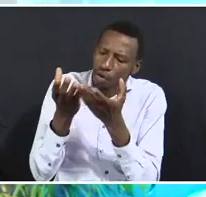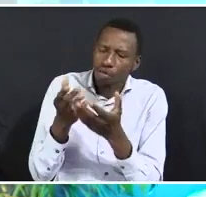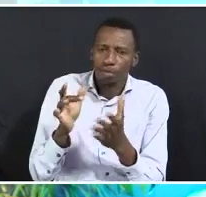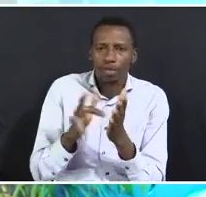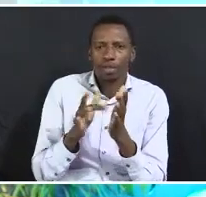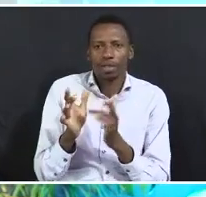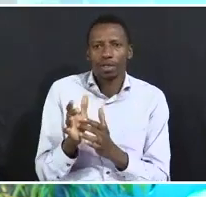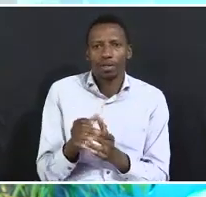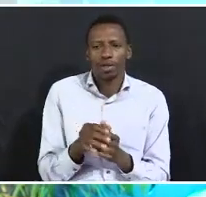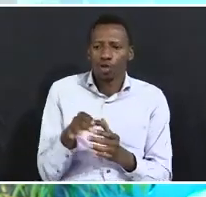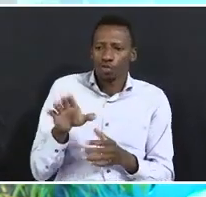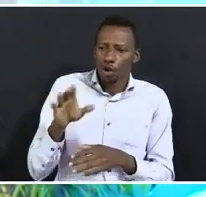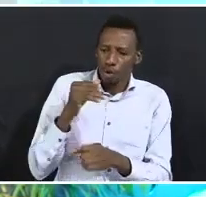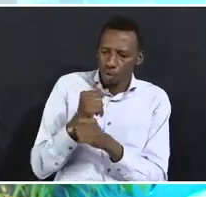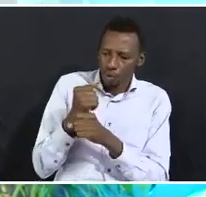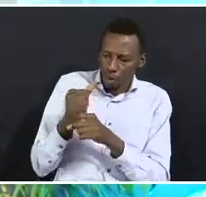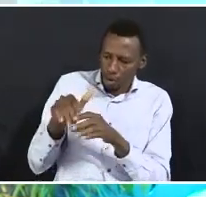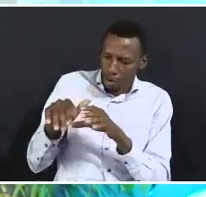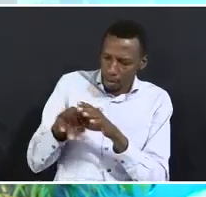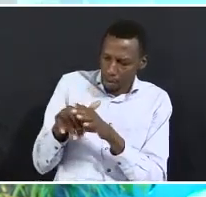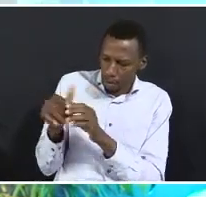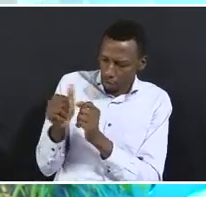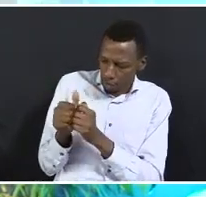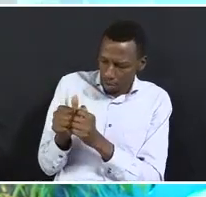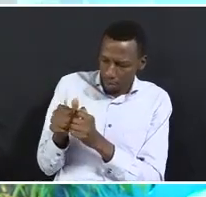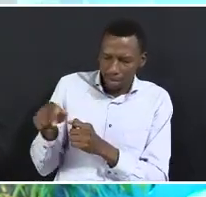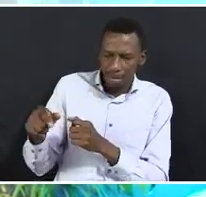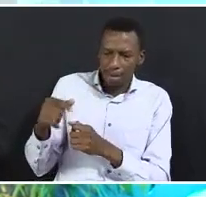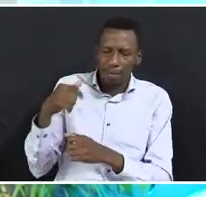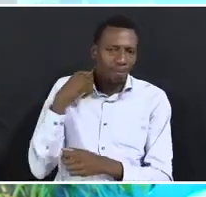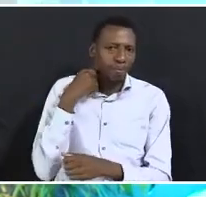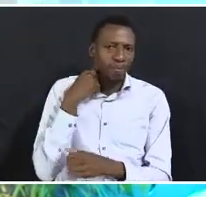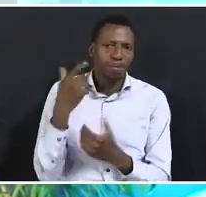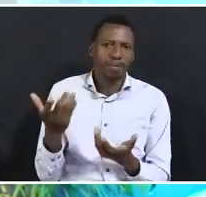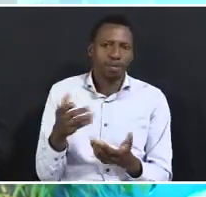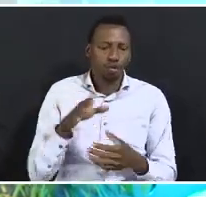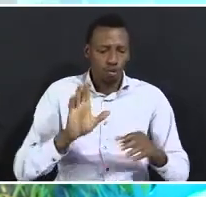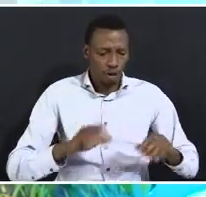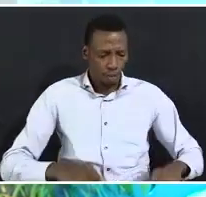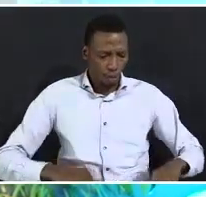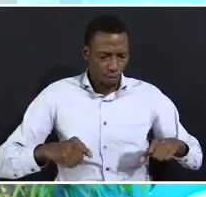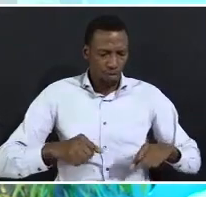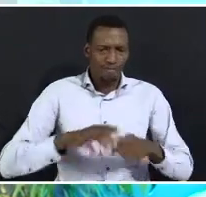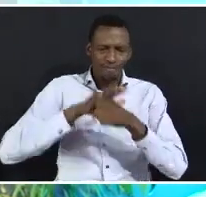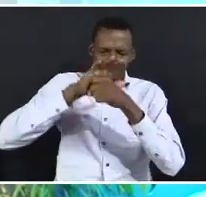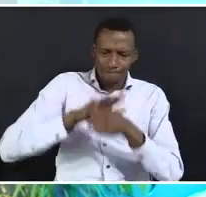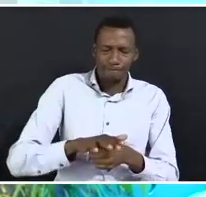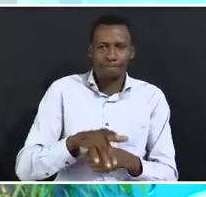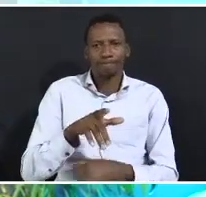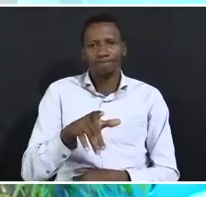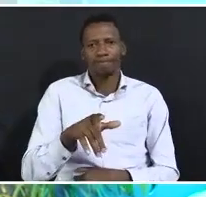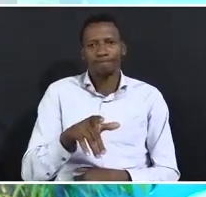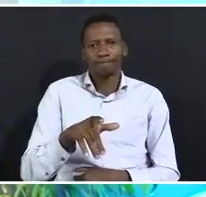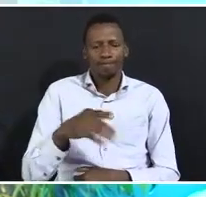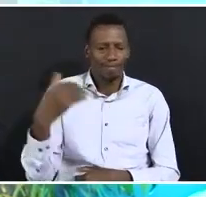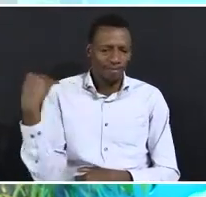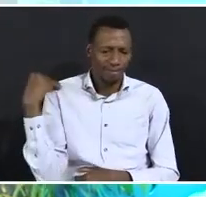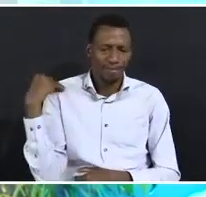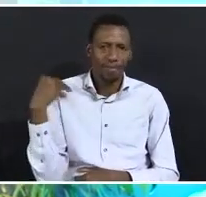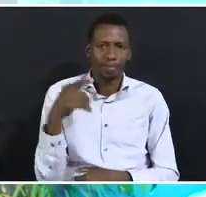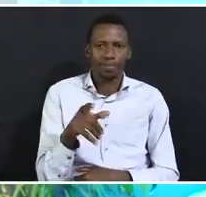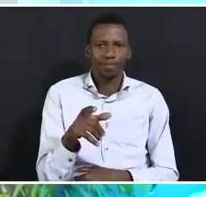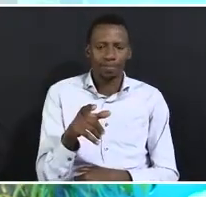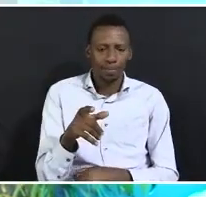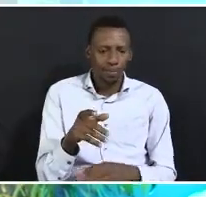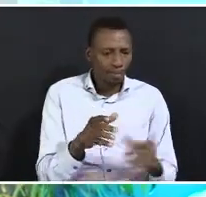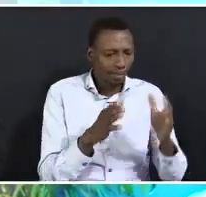your crazy co-worker. Tell Jesus about your boss who is frustrating you. Tell Jesus about that person who